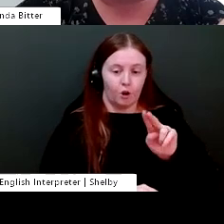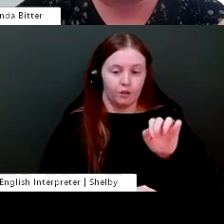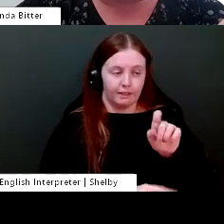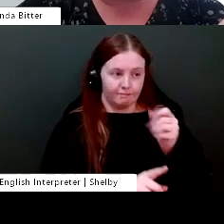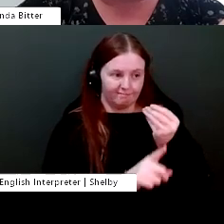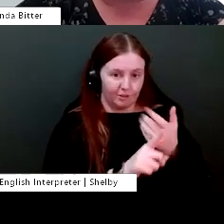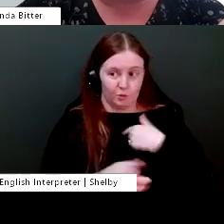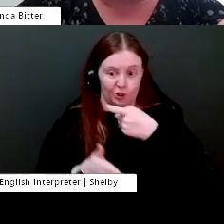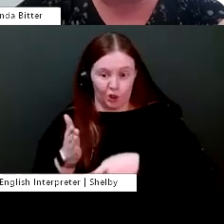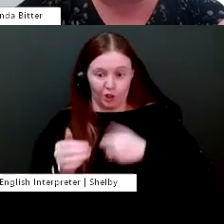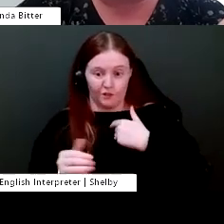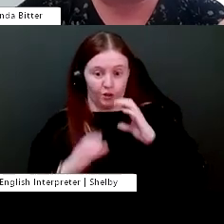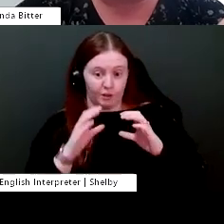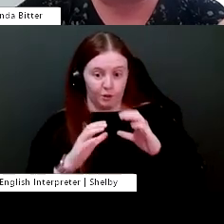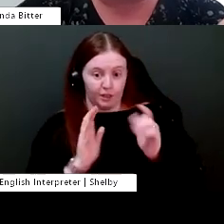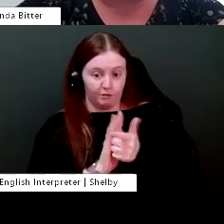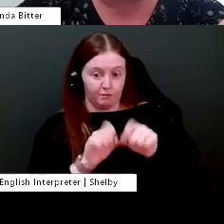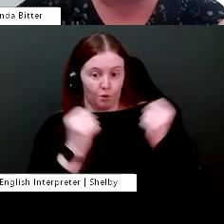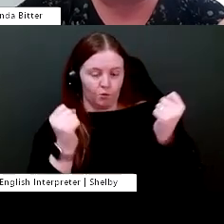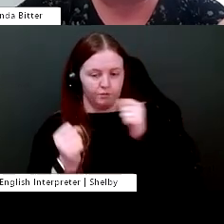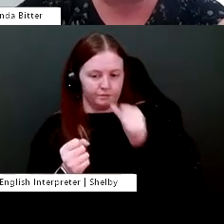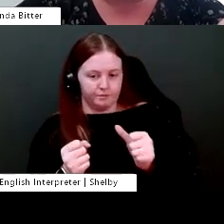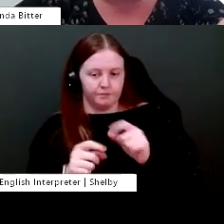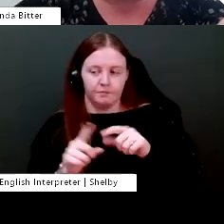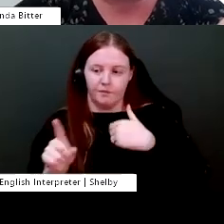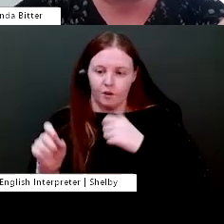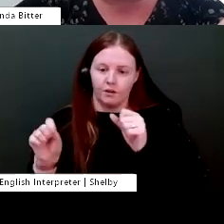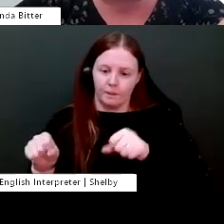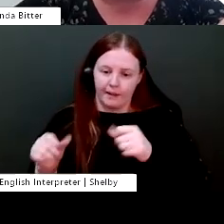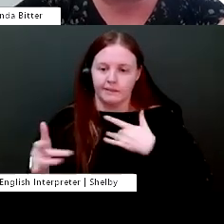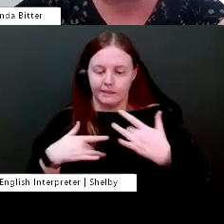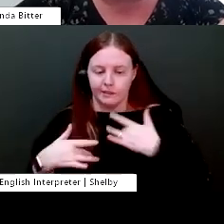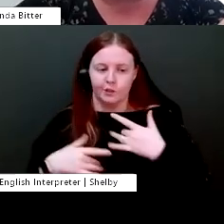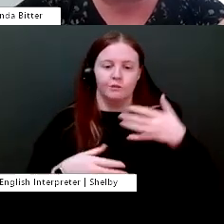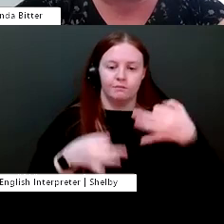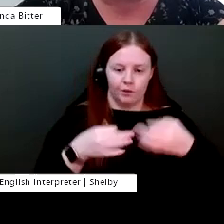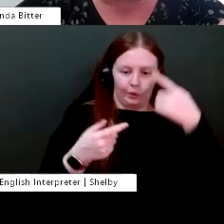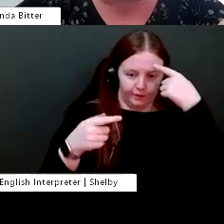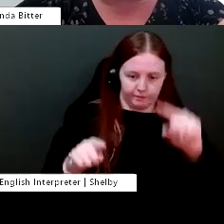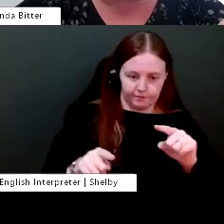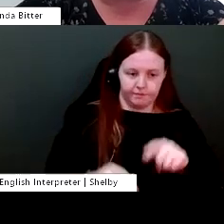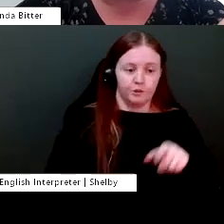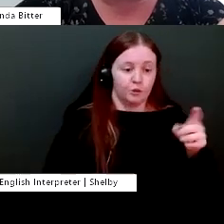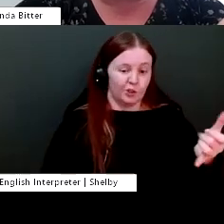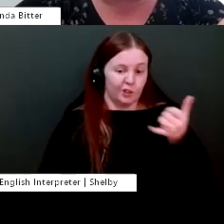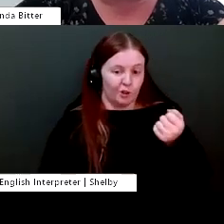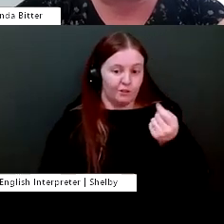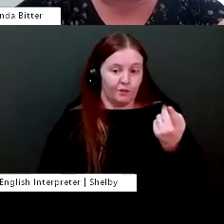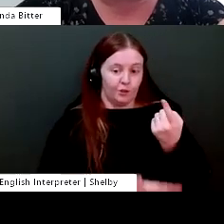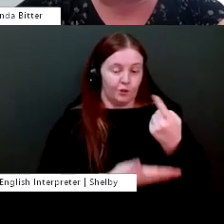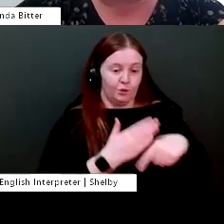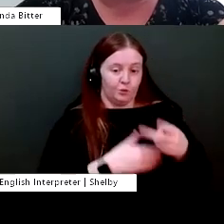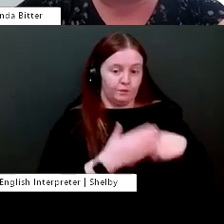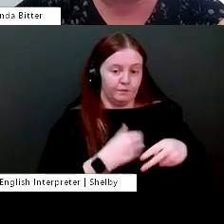because had some capacity concerns, and as did the Crown. So Arnett called a couple weeks later and advised that Jack's capacity had